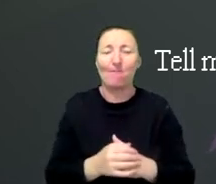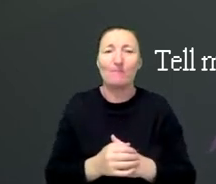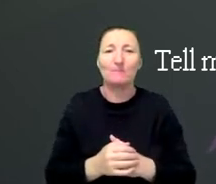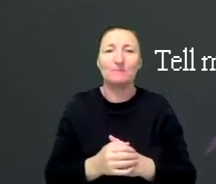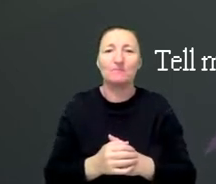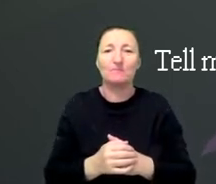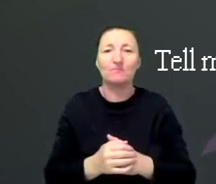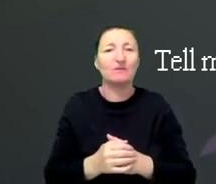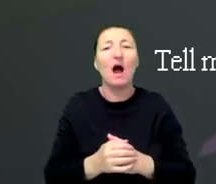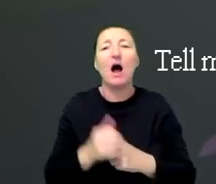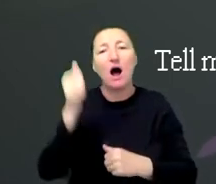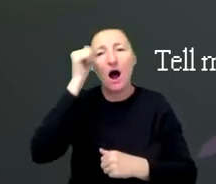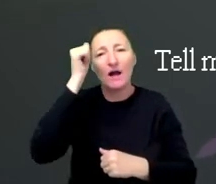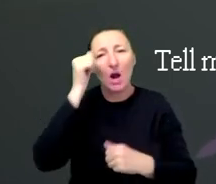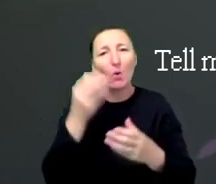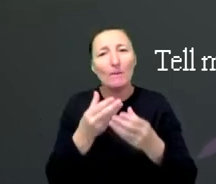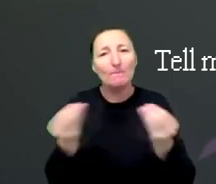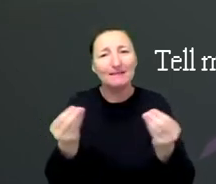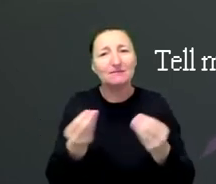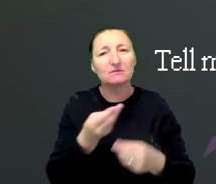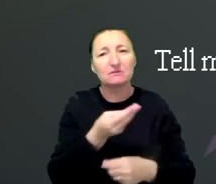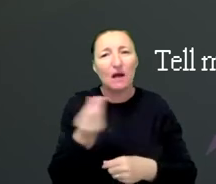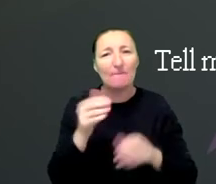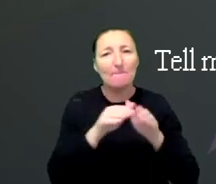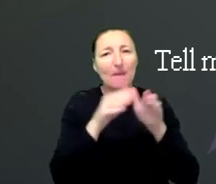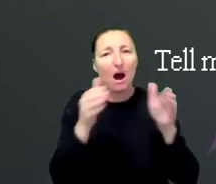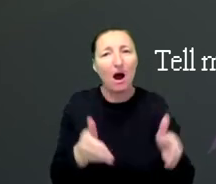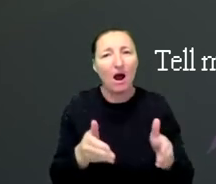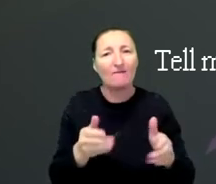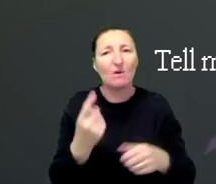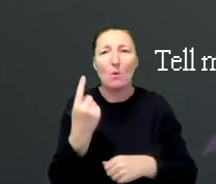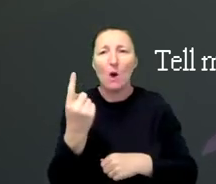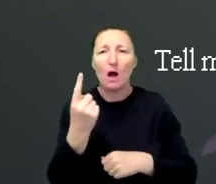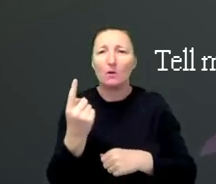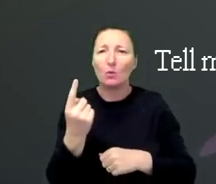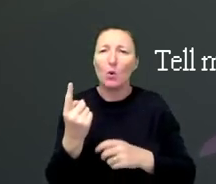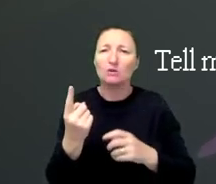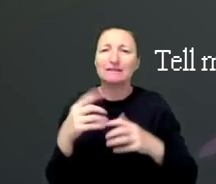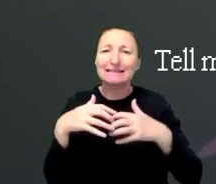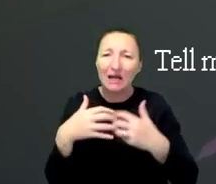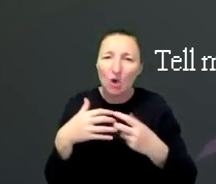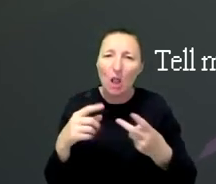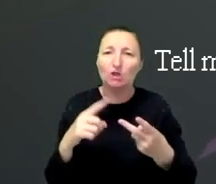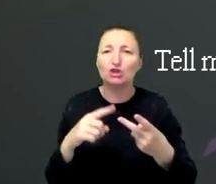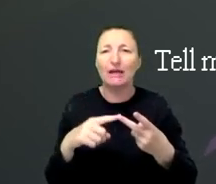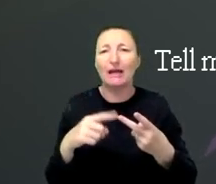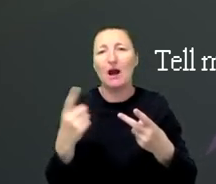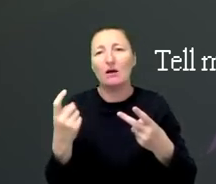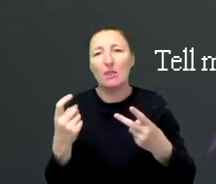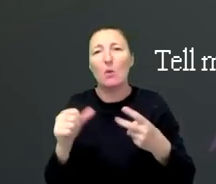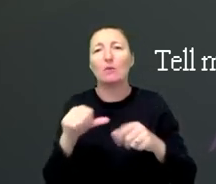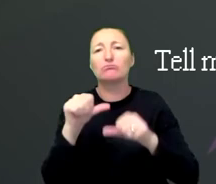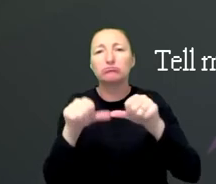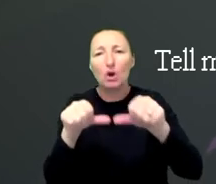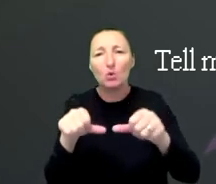hives today. Like, one of the hives looked at technology that didn't get to, one looks at process that we didn't get to. So